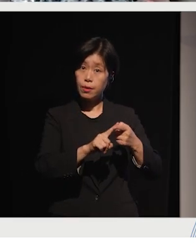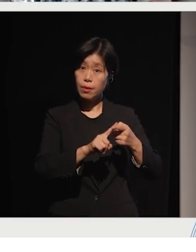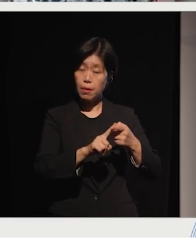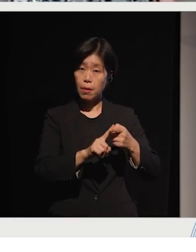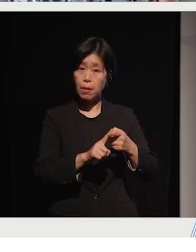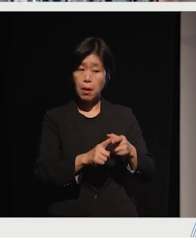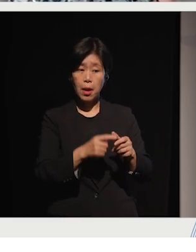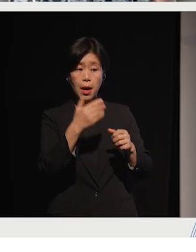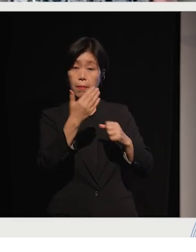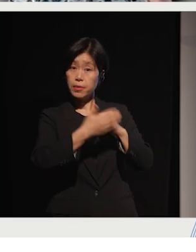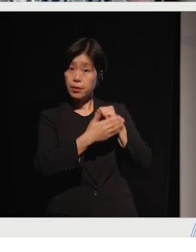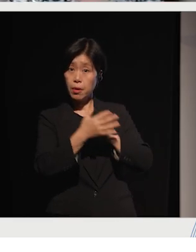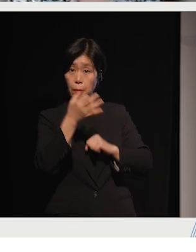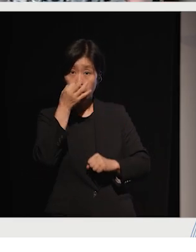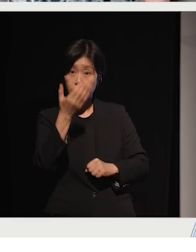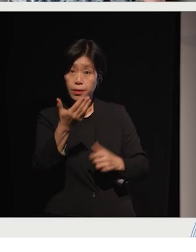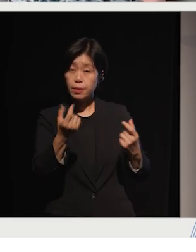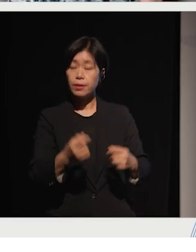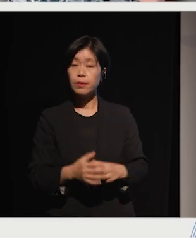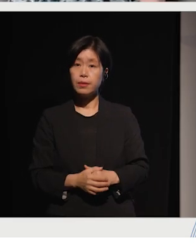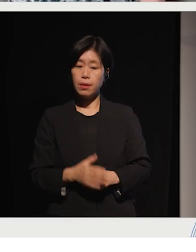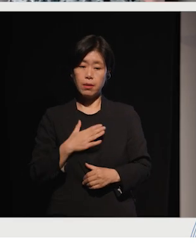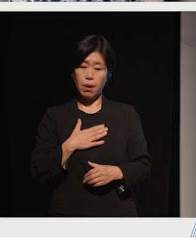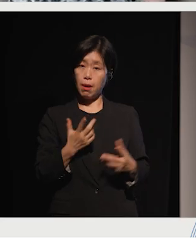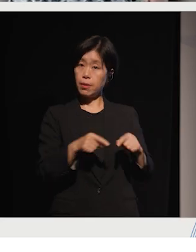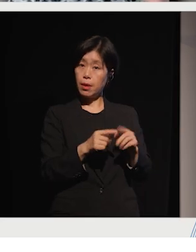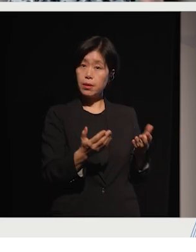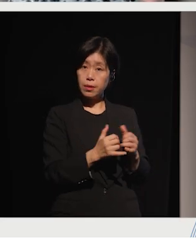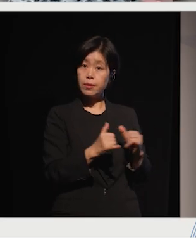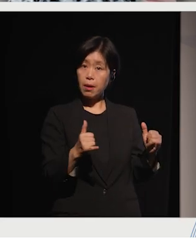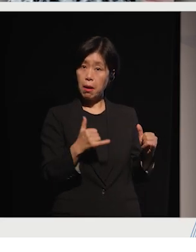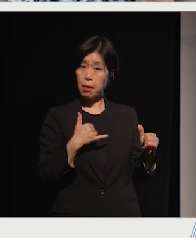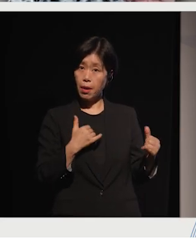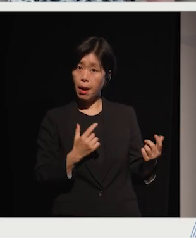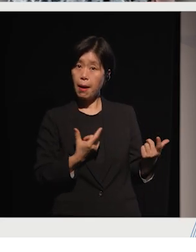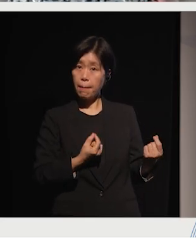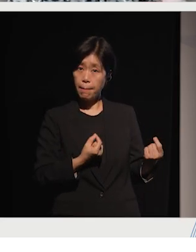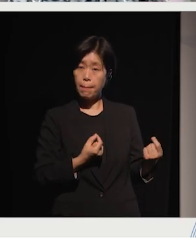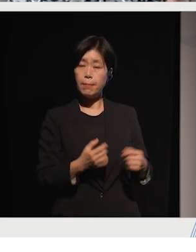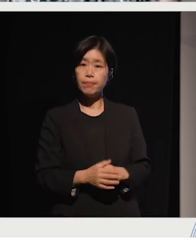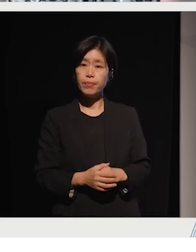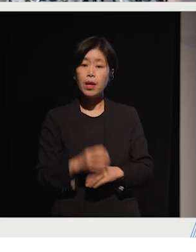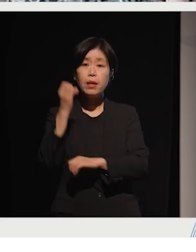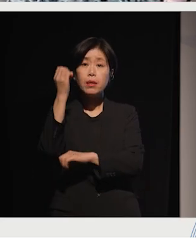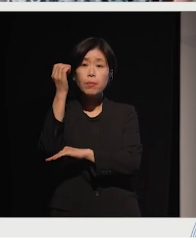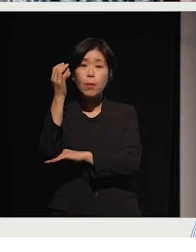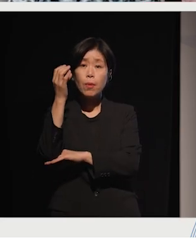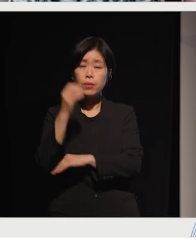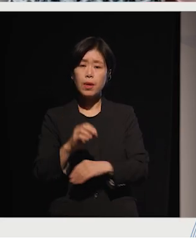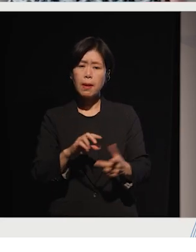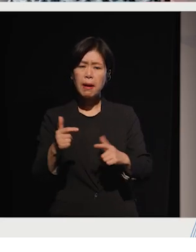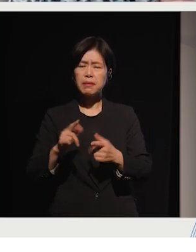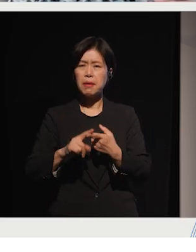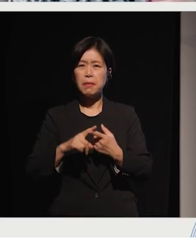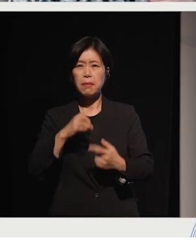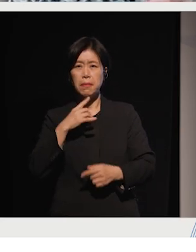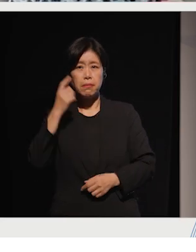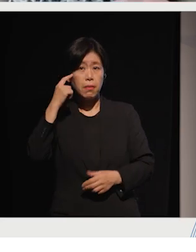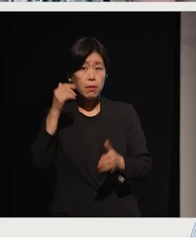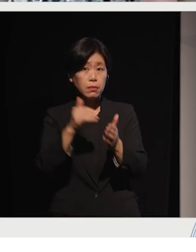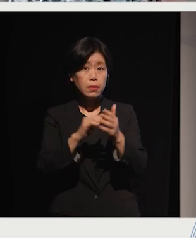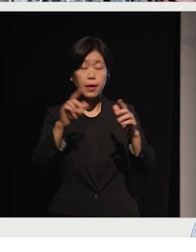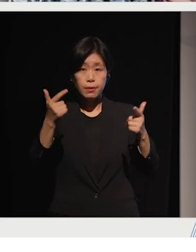museum colleagues just thinking about the bare minimum and what's required. We want them to go above and beyond the